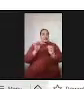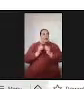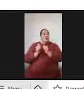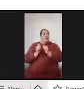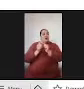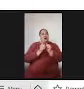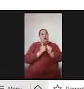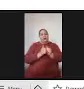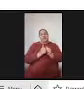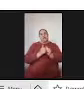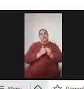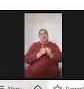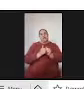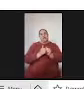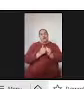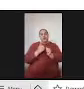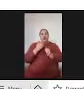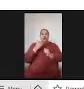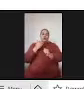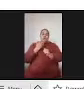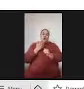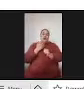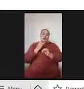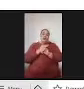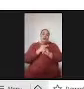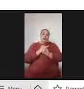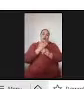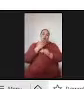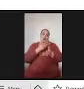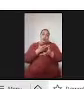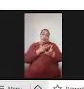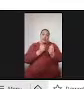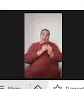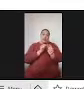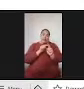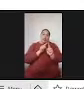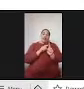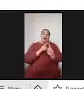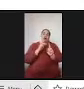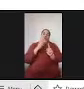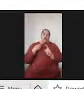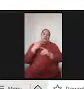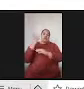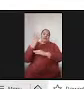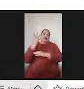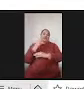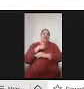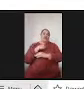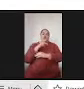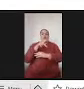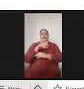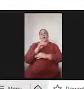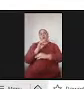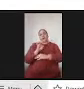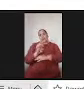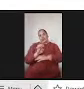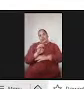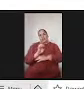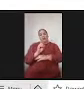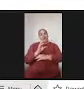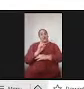that the institution engages was presented to the POC. So if